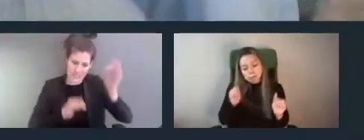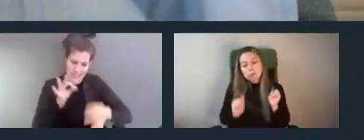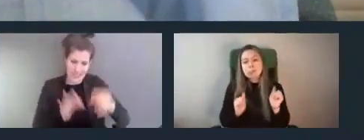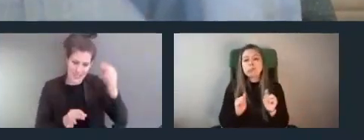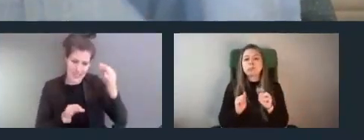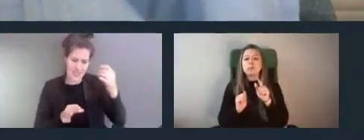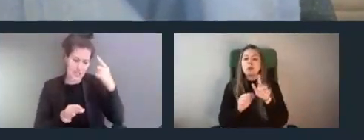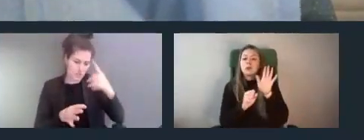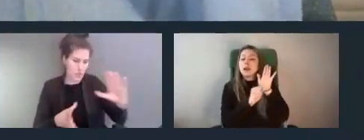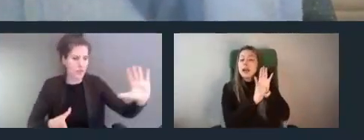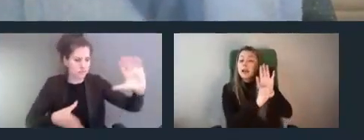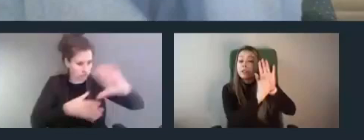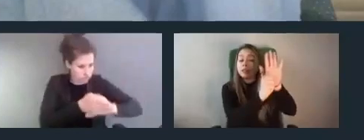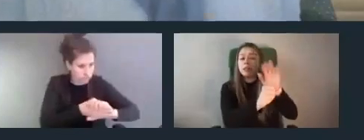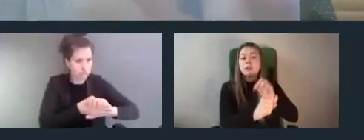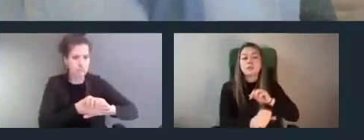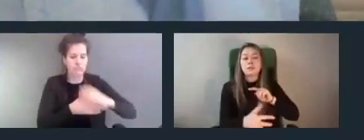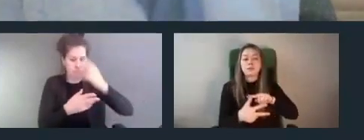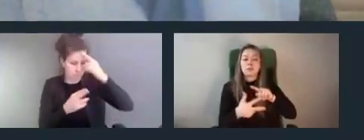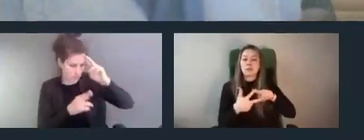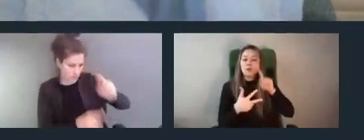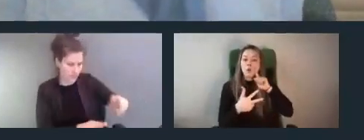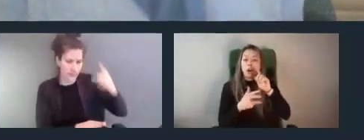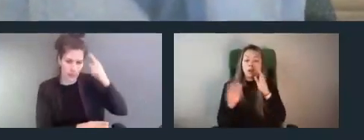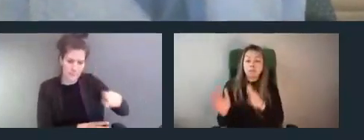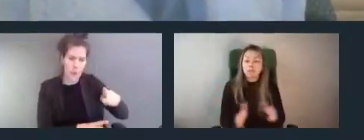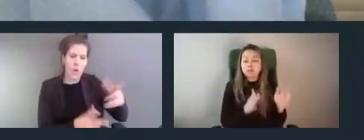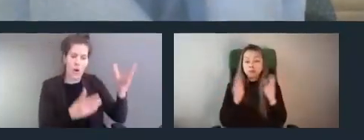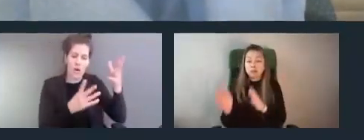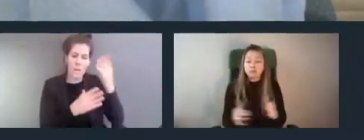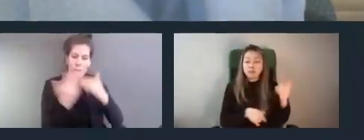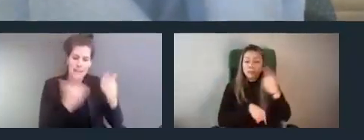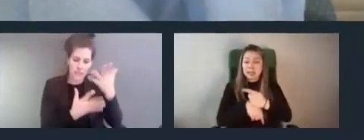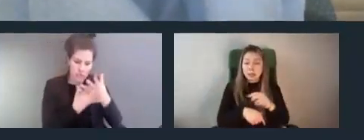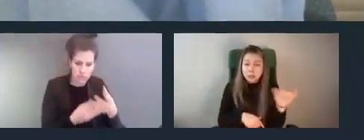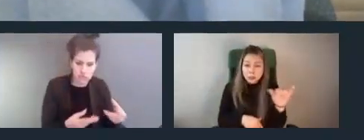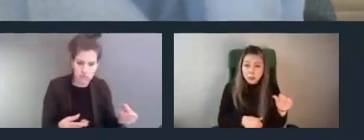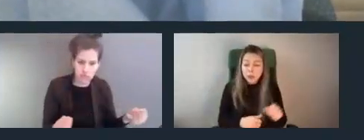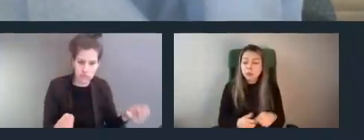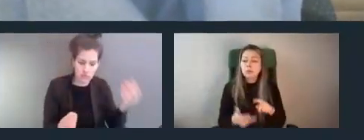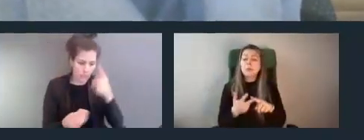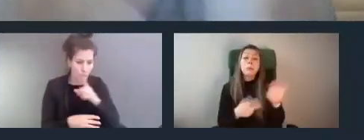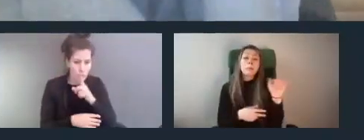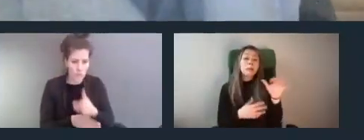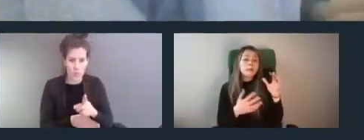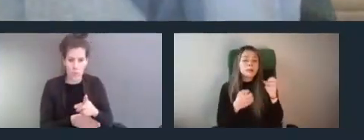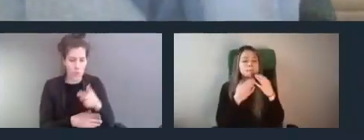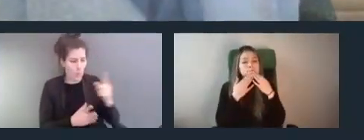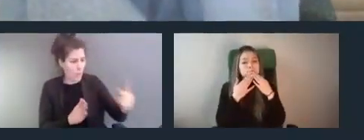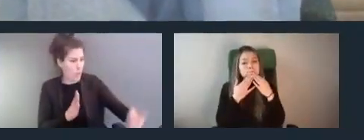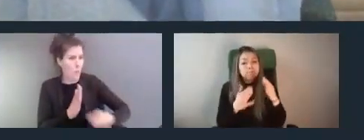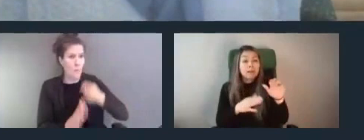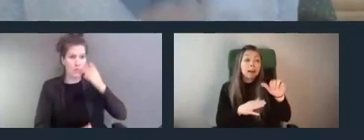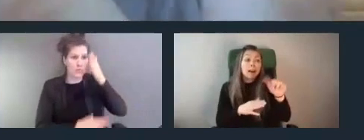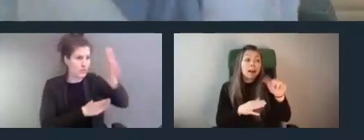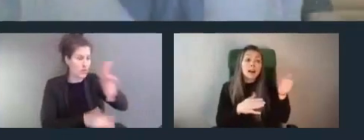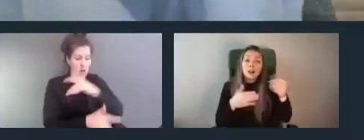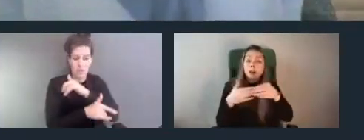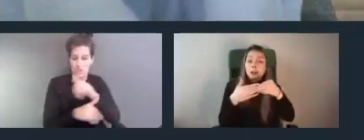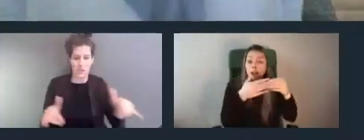who make this day possible. I also want to thank so many of the other leaders who work towards recognizing International Mother Language